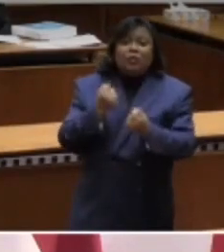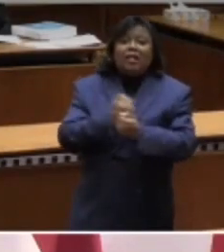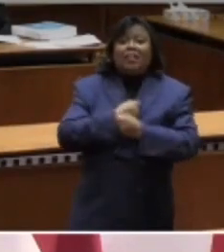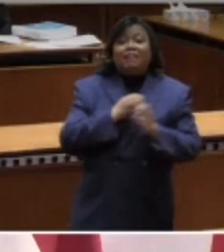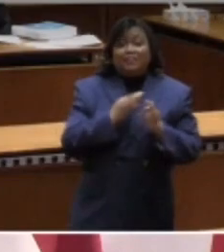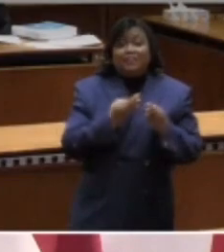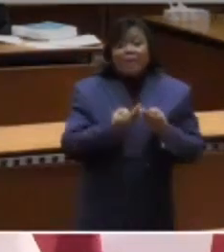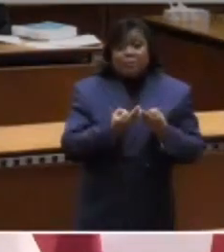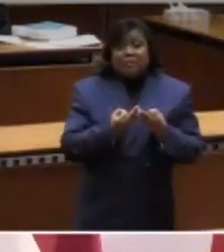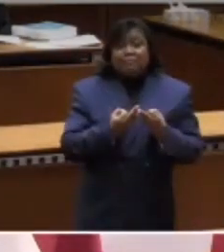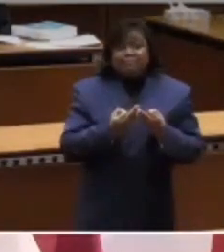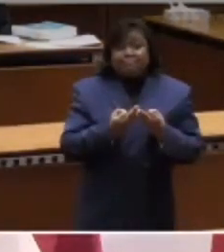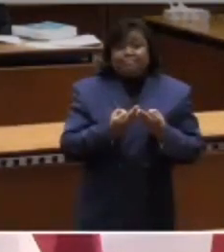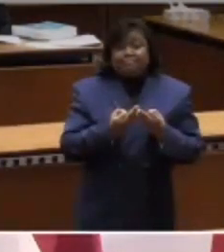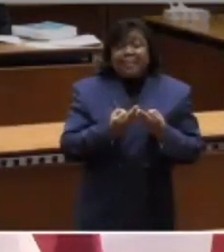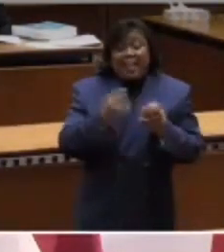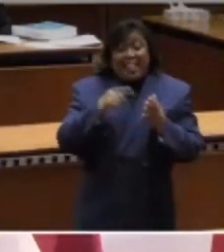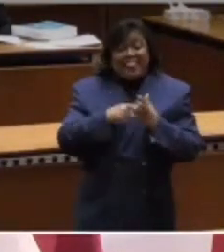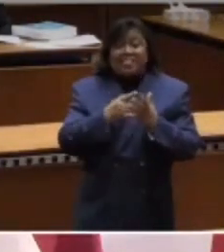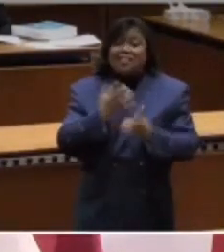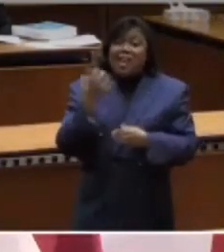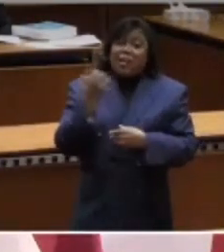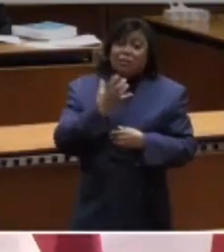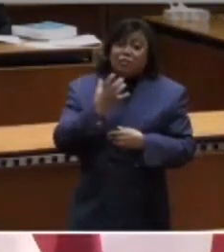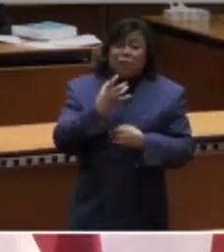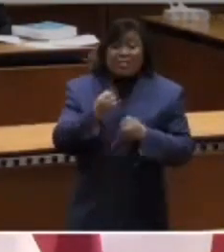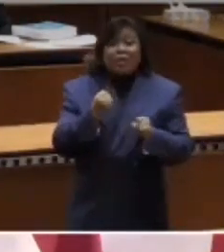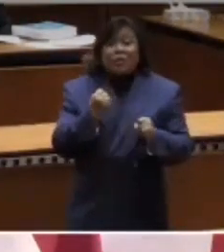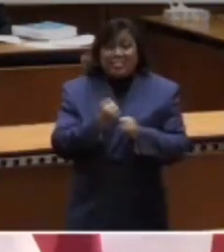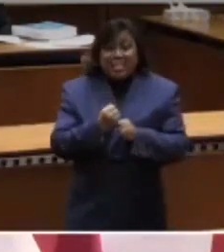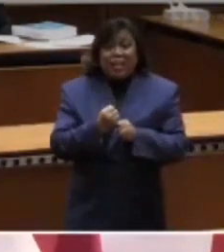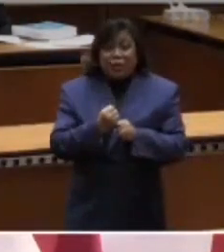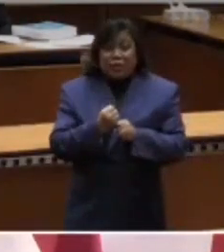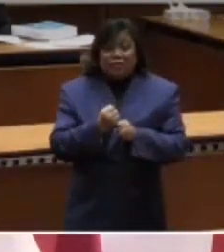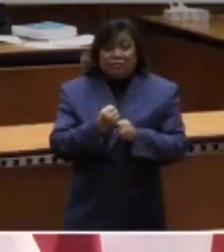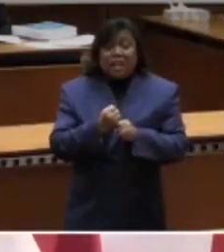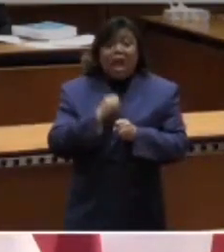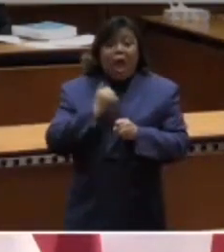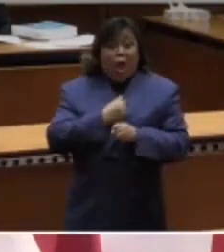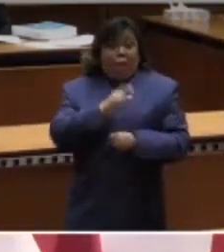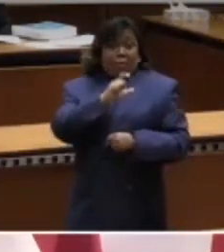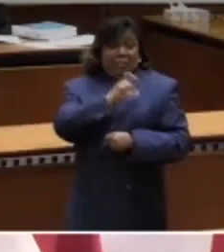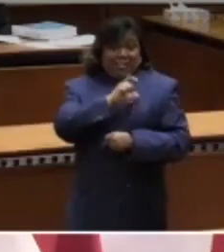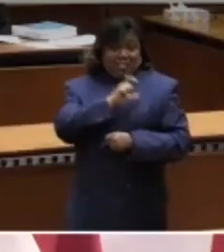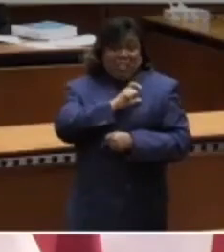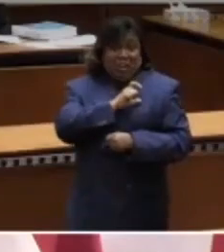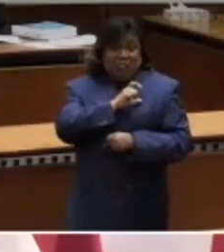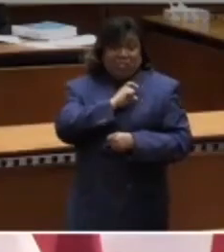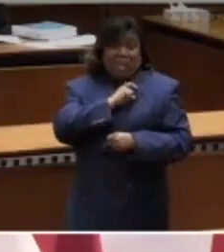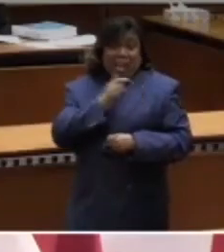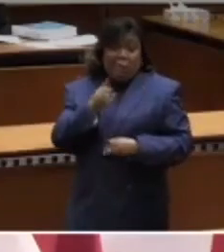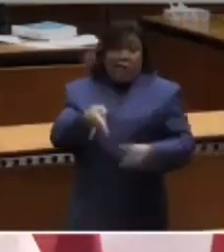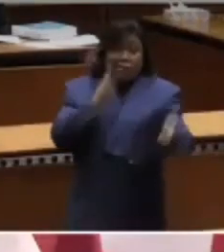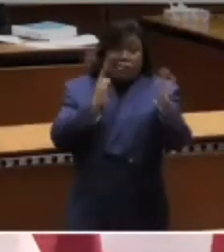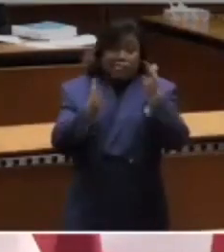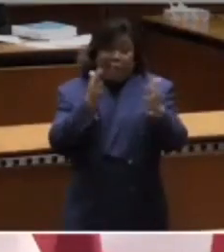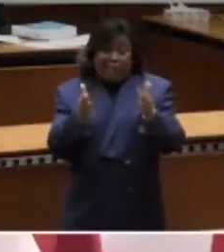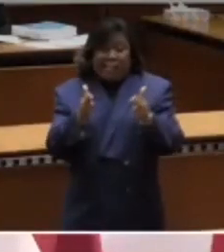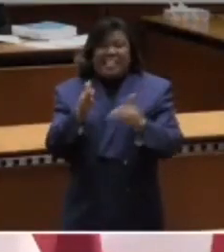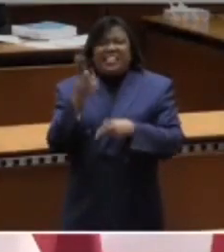loving families. In this extraordinary year, our police officers have been shot at